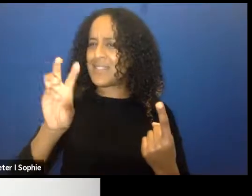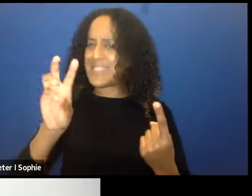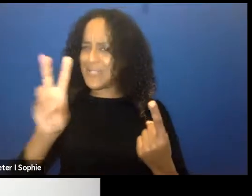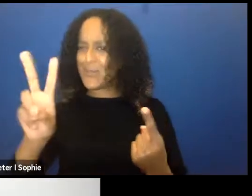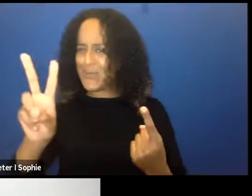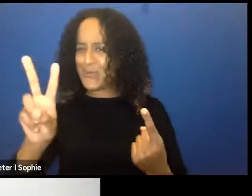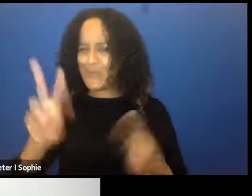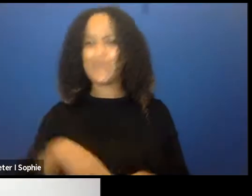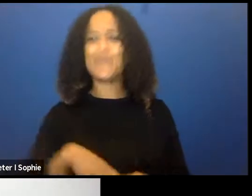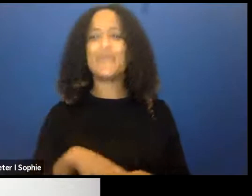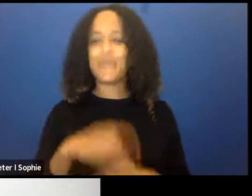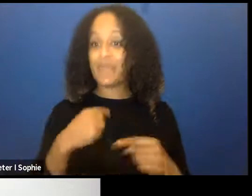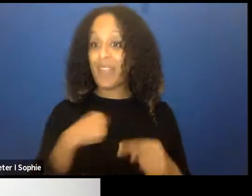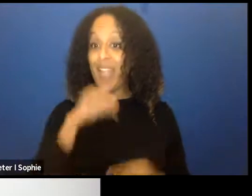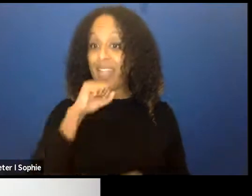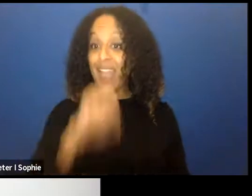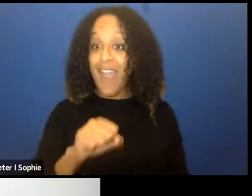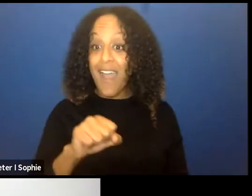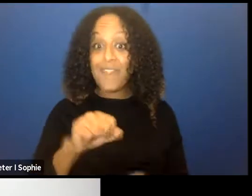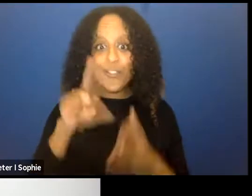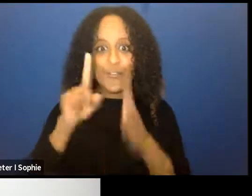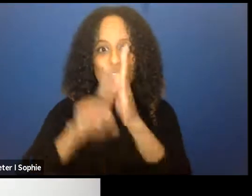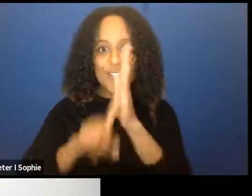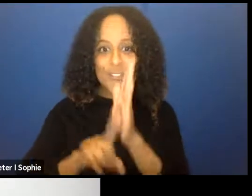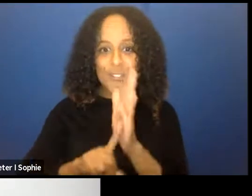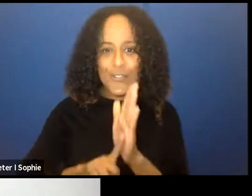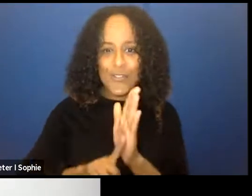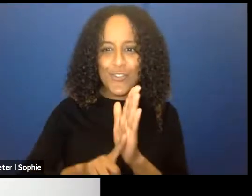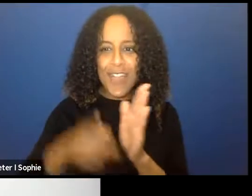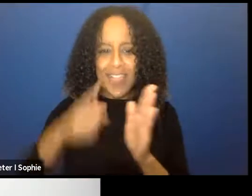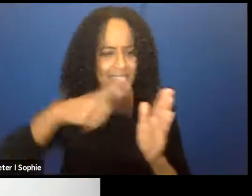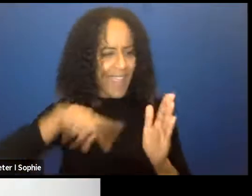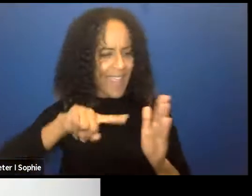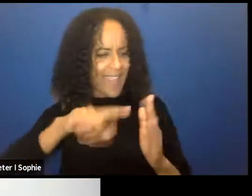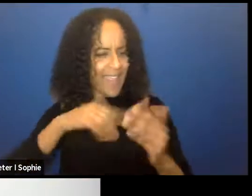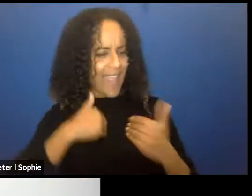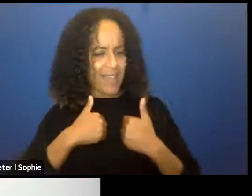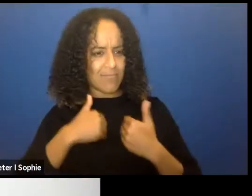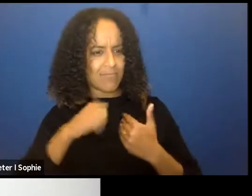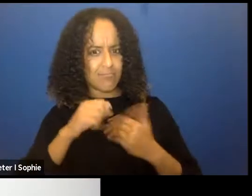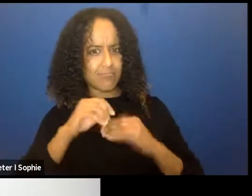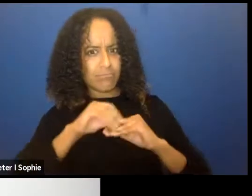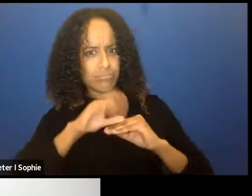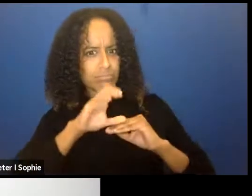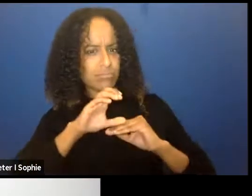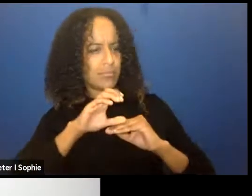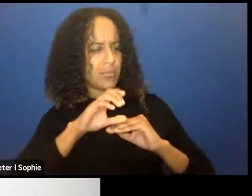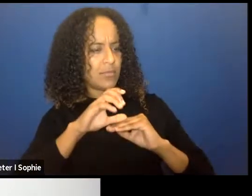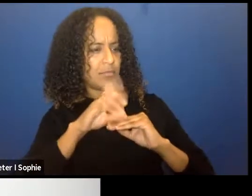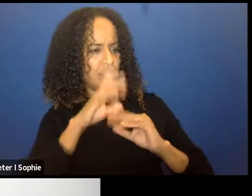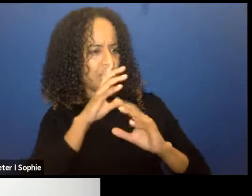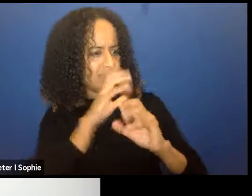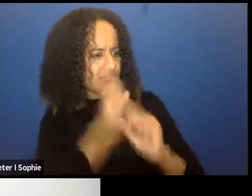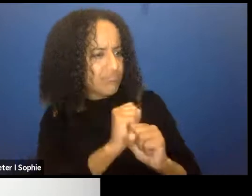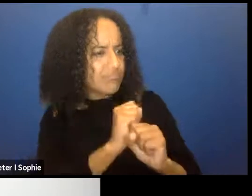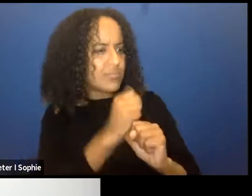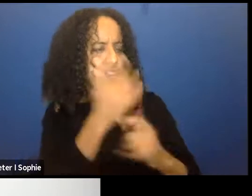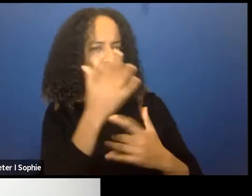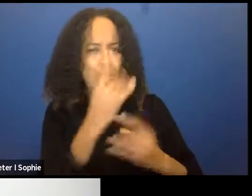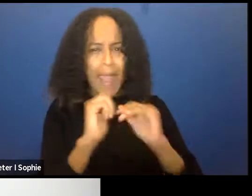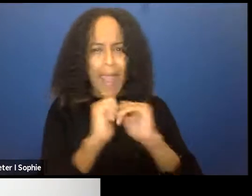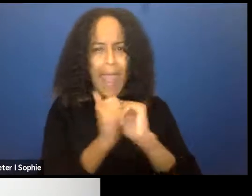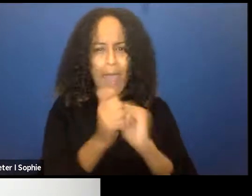1962. And I loved the research that they had. It was so interesting to me to think about how to